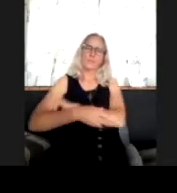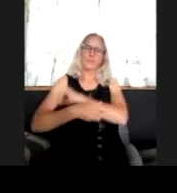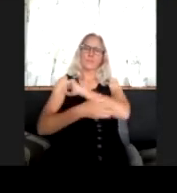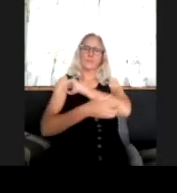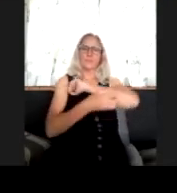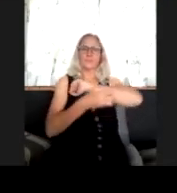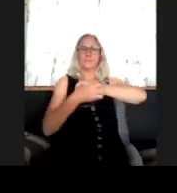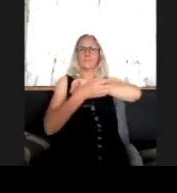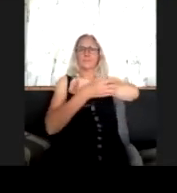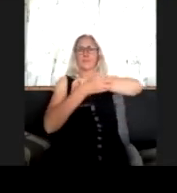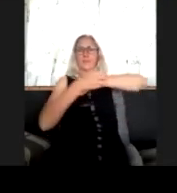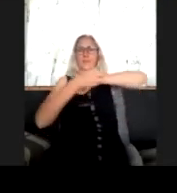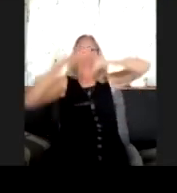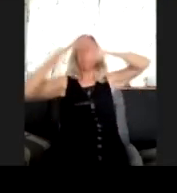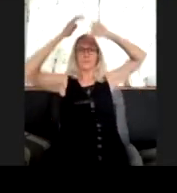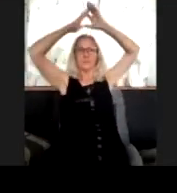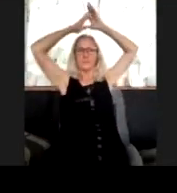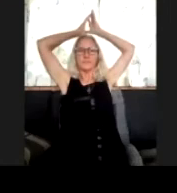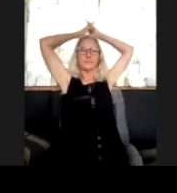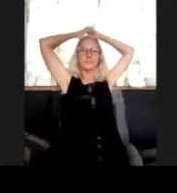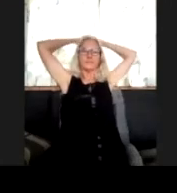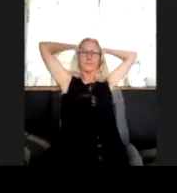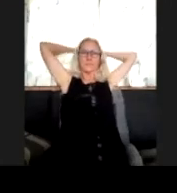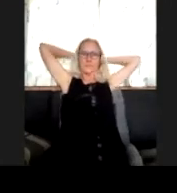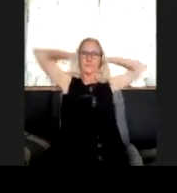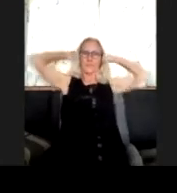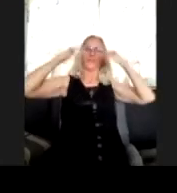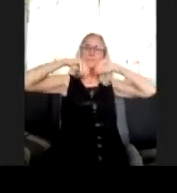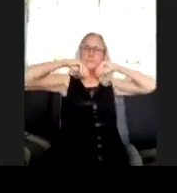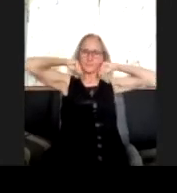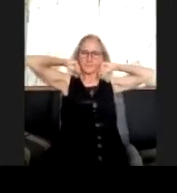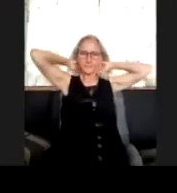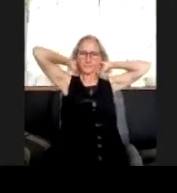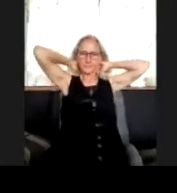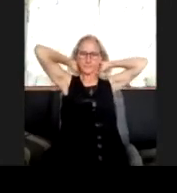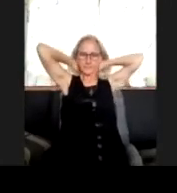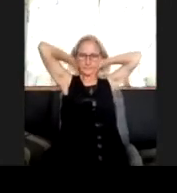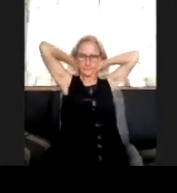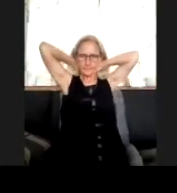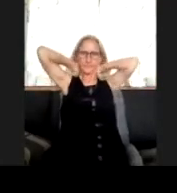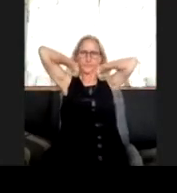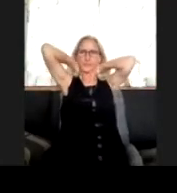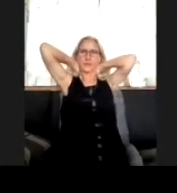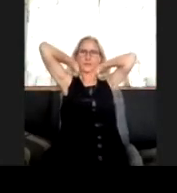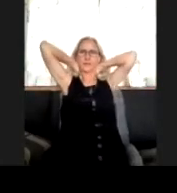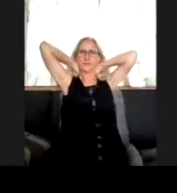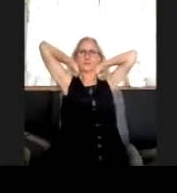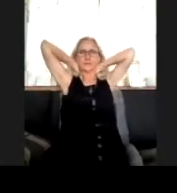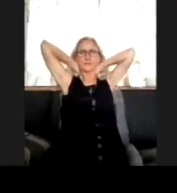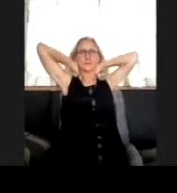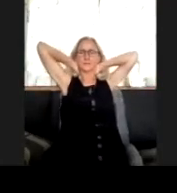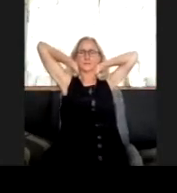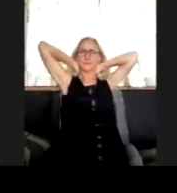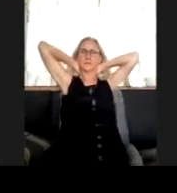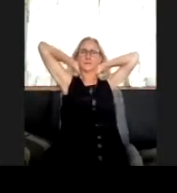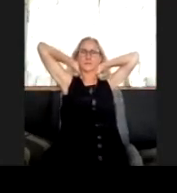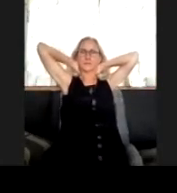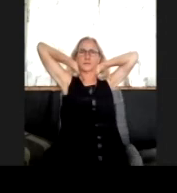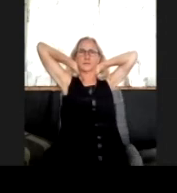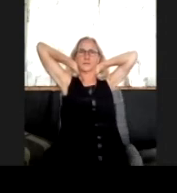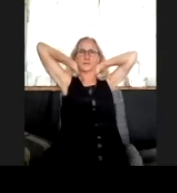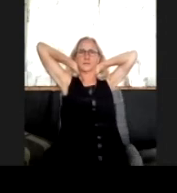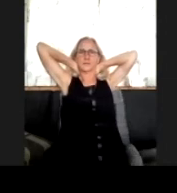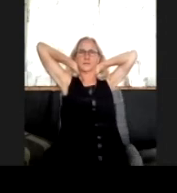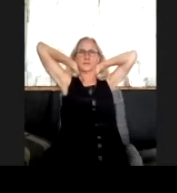killed some of his servants. Then he sent his son, and they killed him also. And Jesus said, these guys are going to be